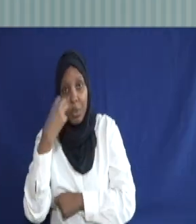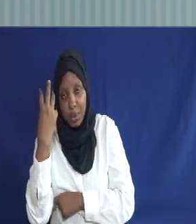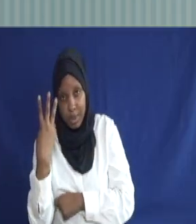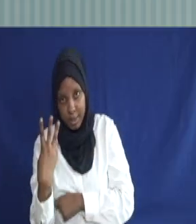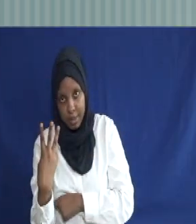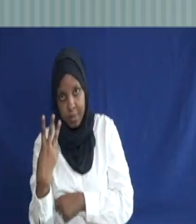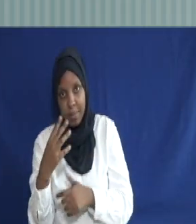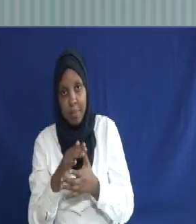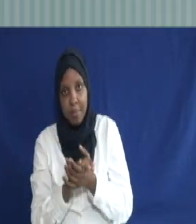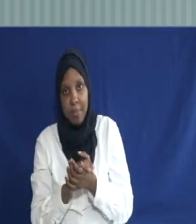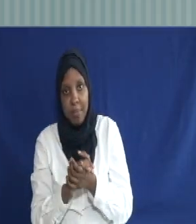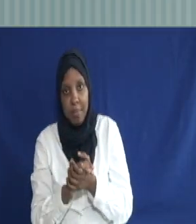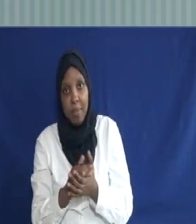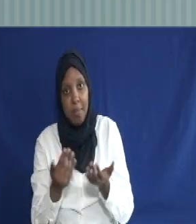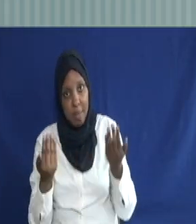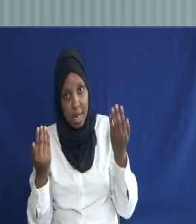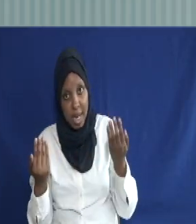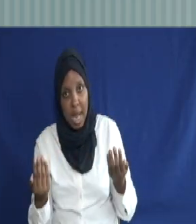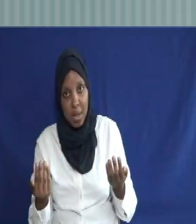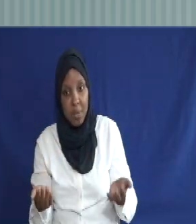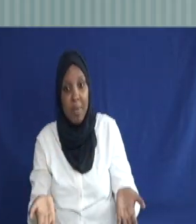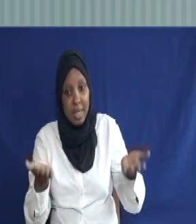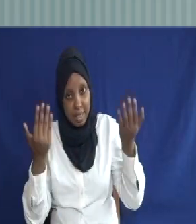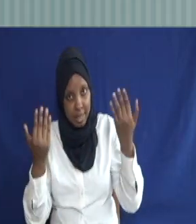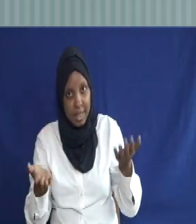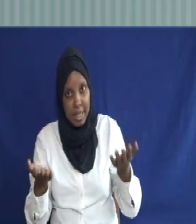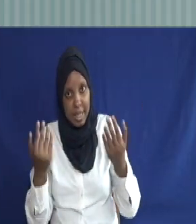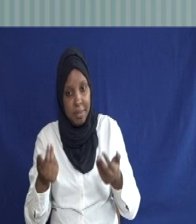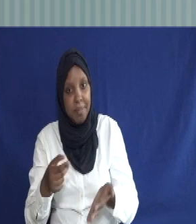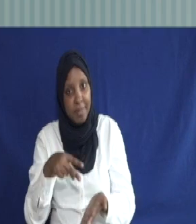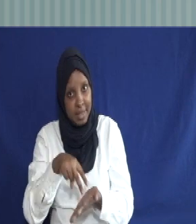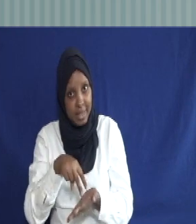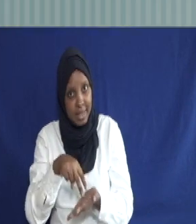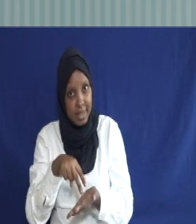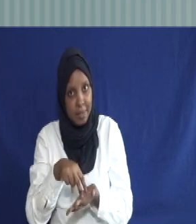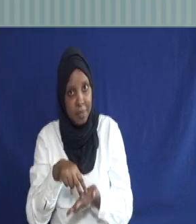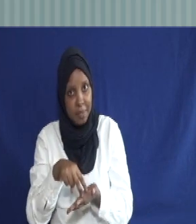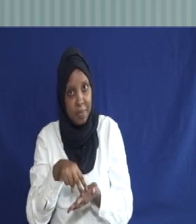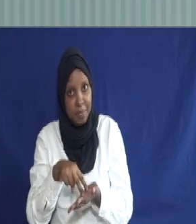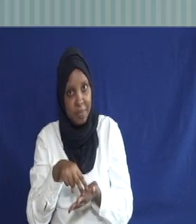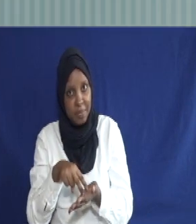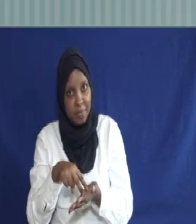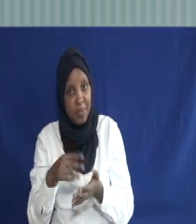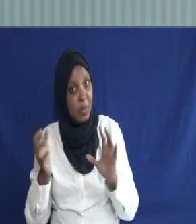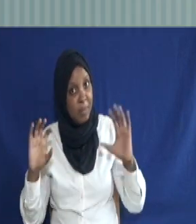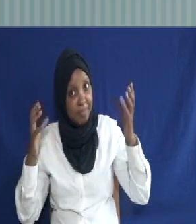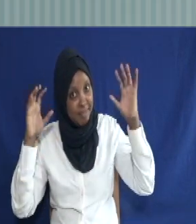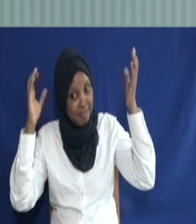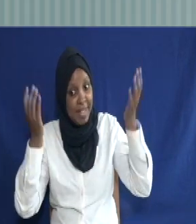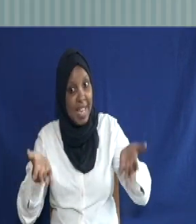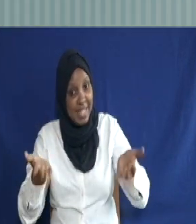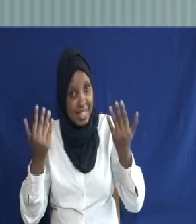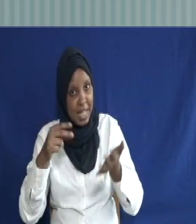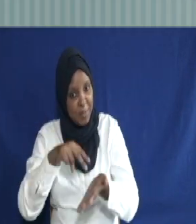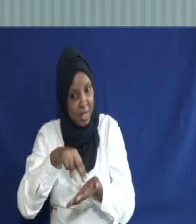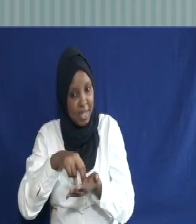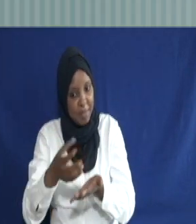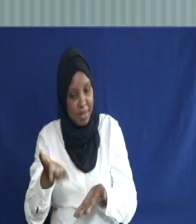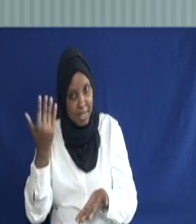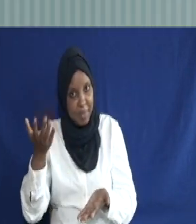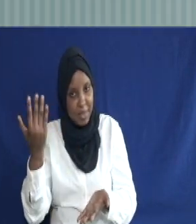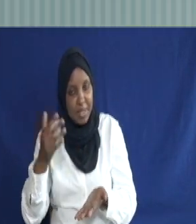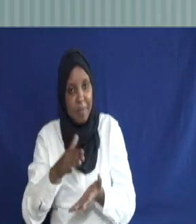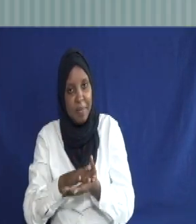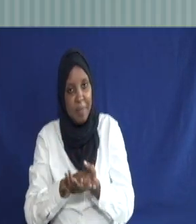good. So now, my pupils, stand up to praise ourselves for a good job. Stand up, stand up, stand up, okay? Stand